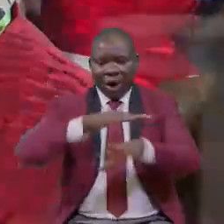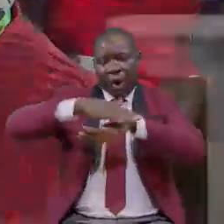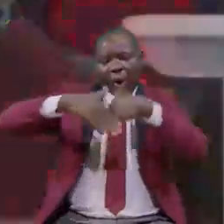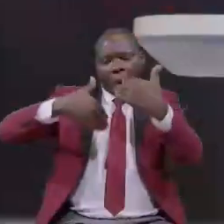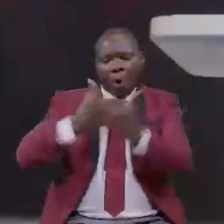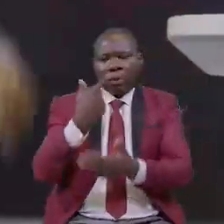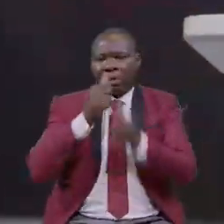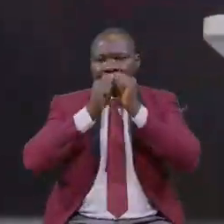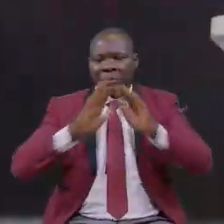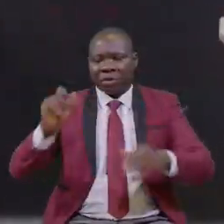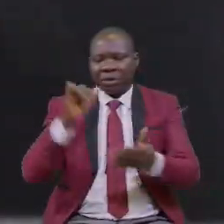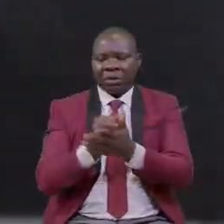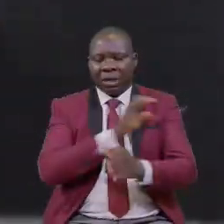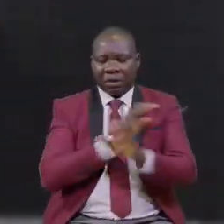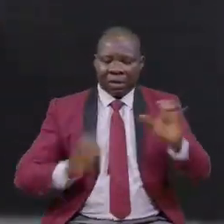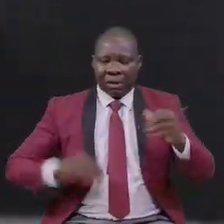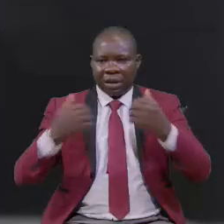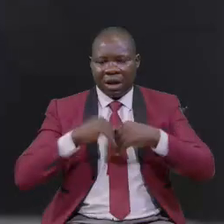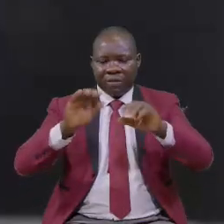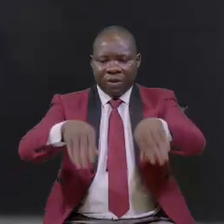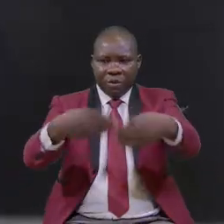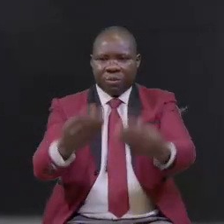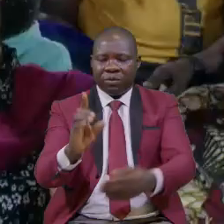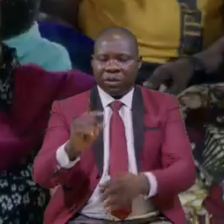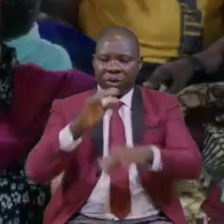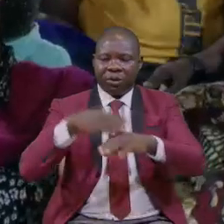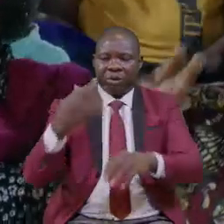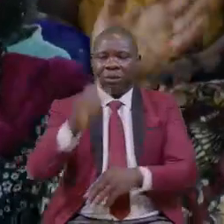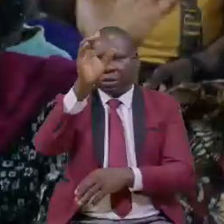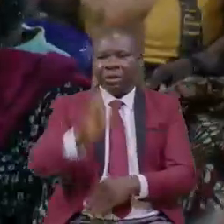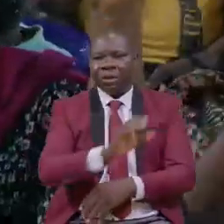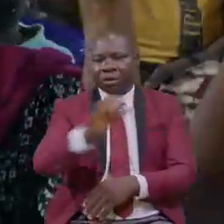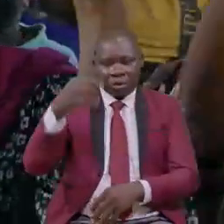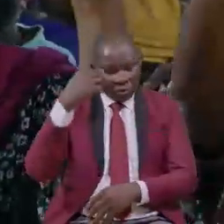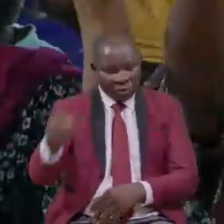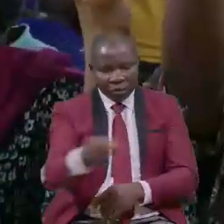that Christ has provided on the cross of Calvary for you.